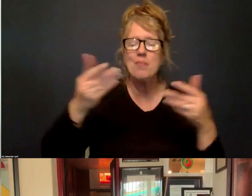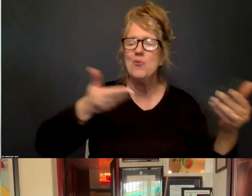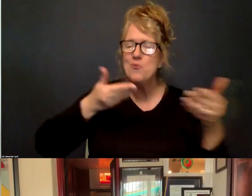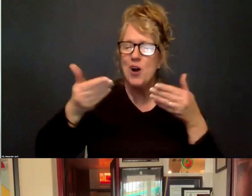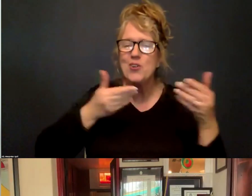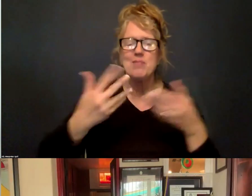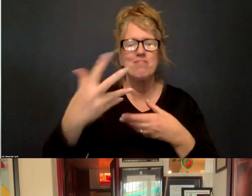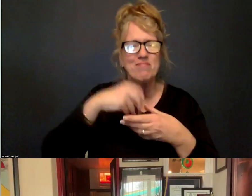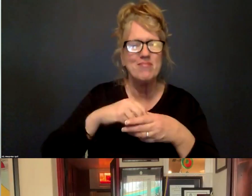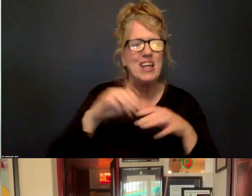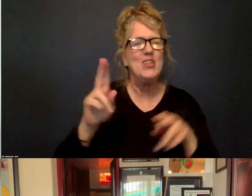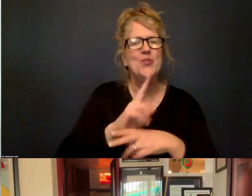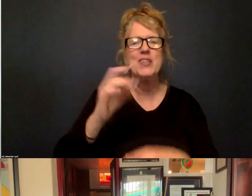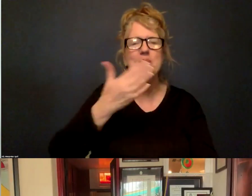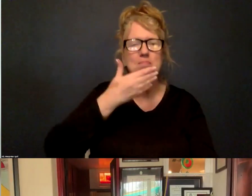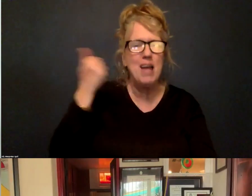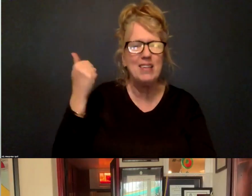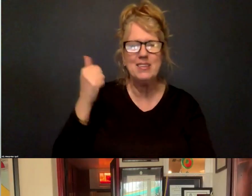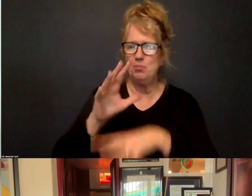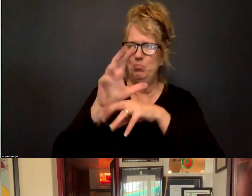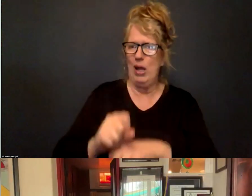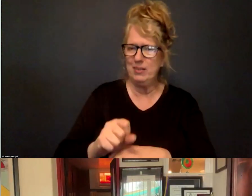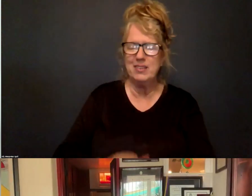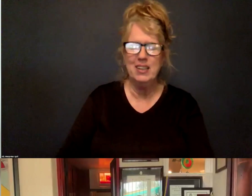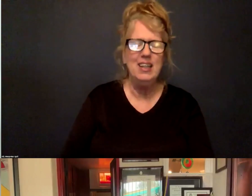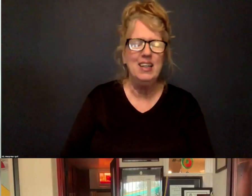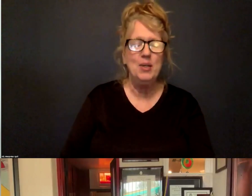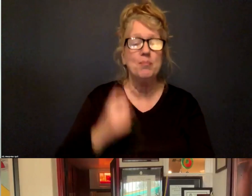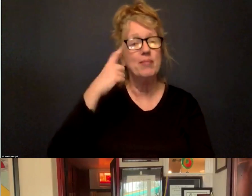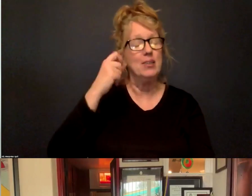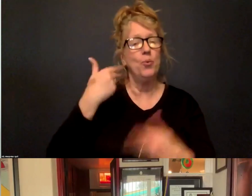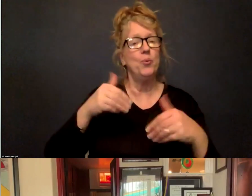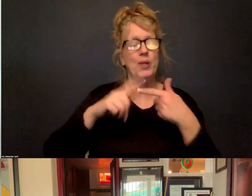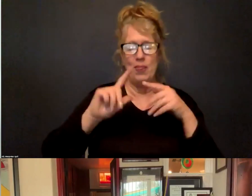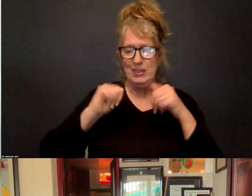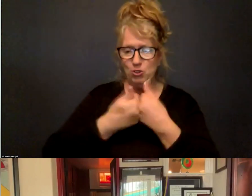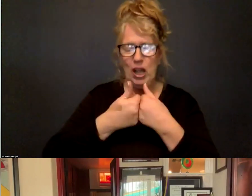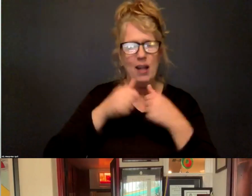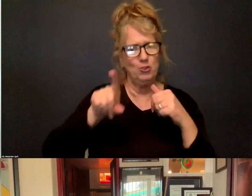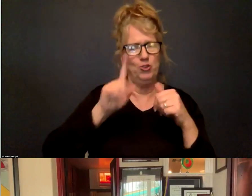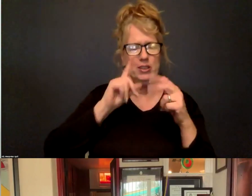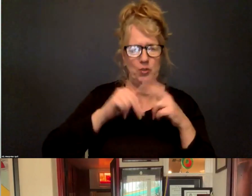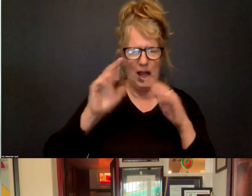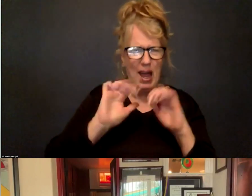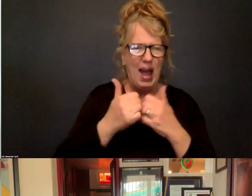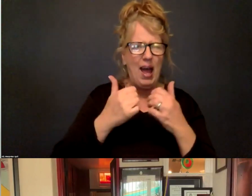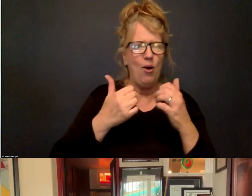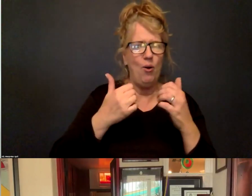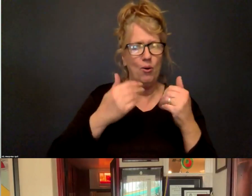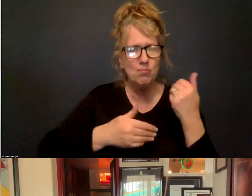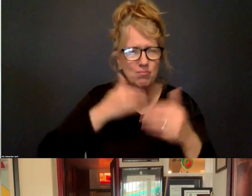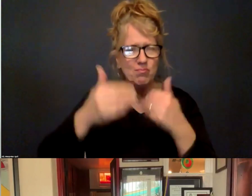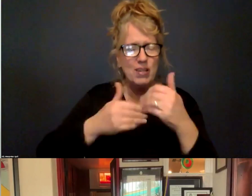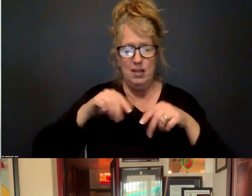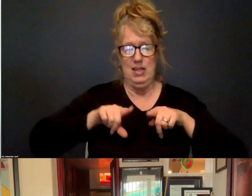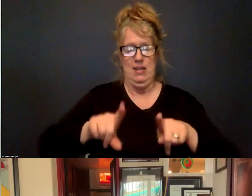best practices. But the challenge is within a facility being able to carry that out and execute it. And then within a